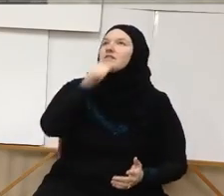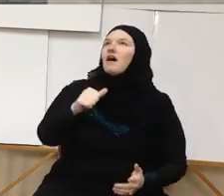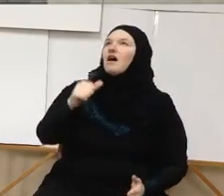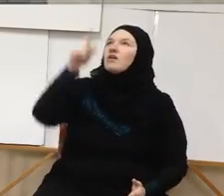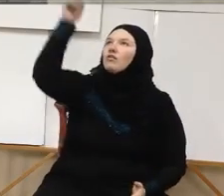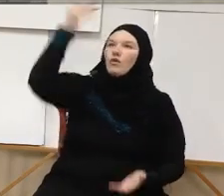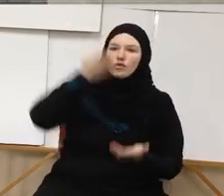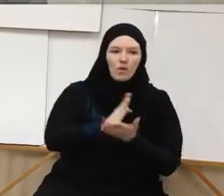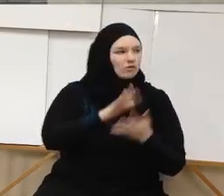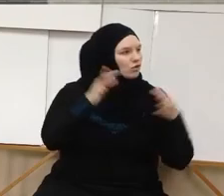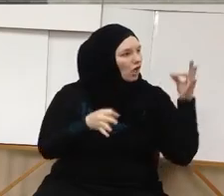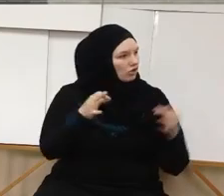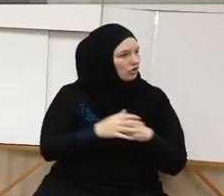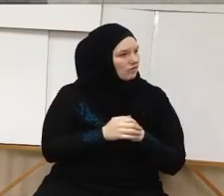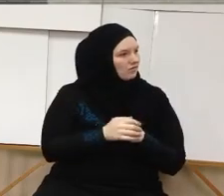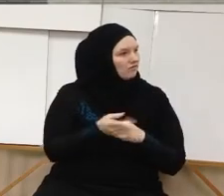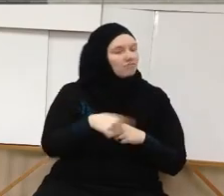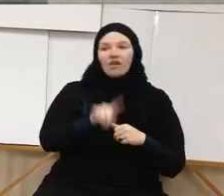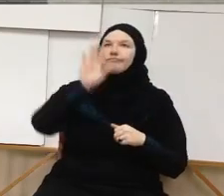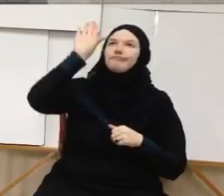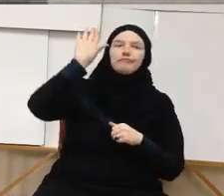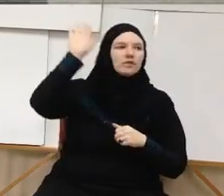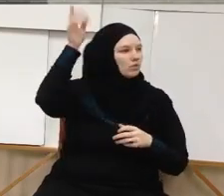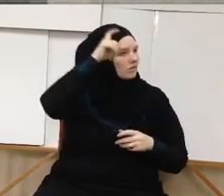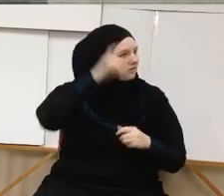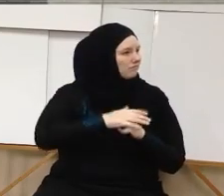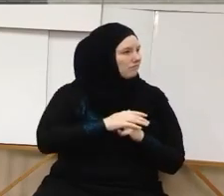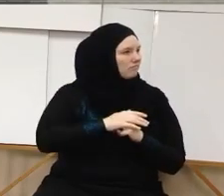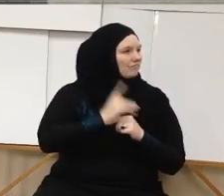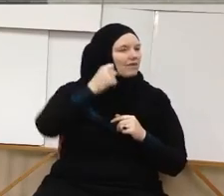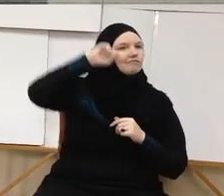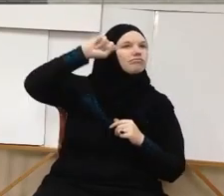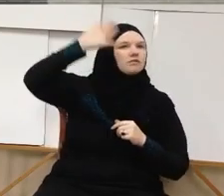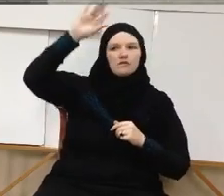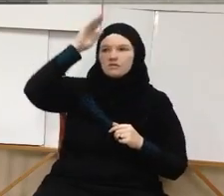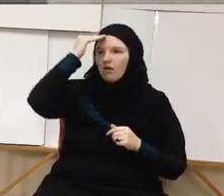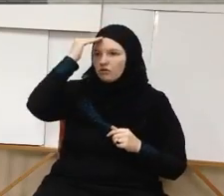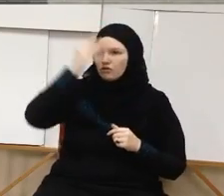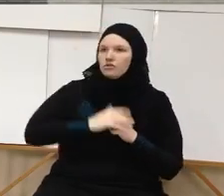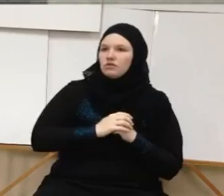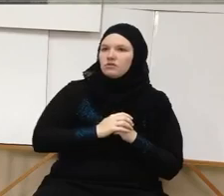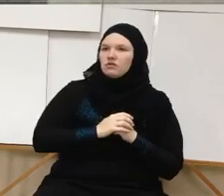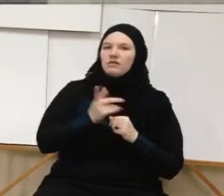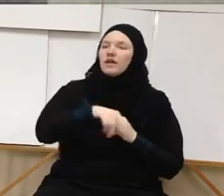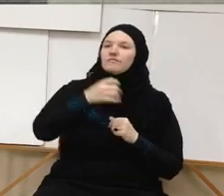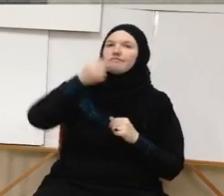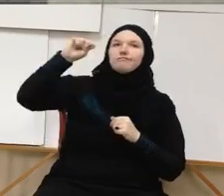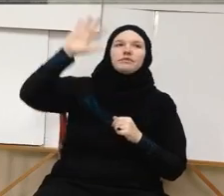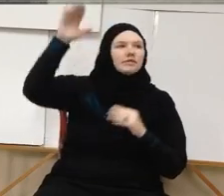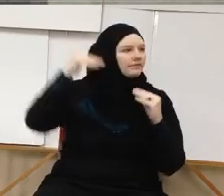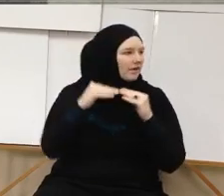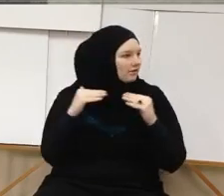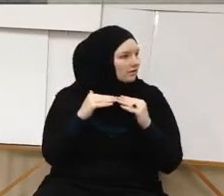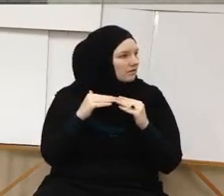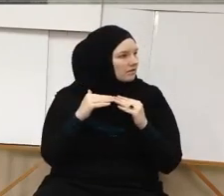right to judge. They have denied his wisdom. They have denied his knowledge. They have denied his justice, his